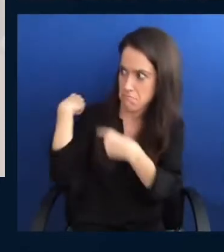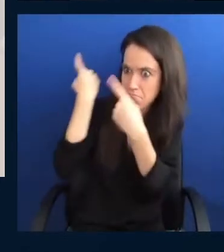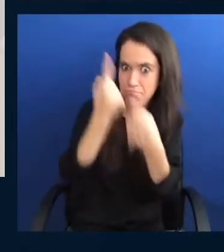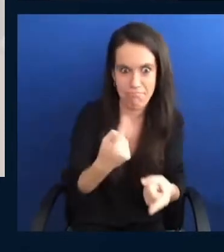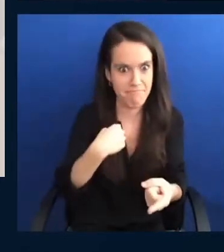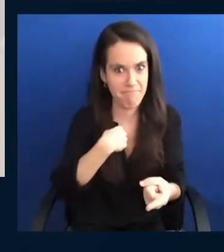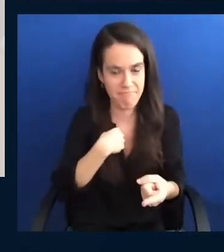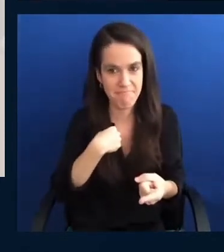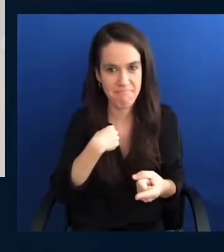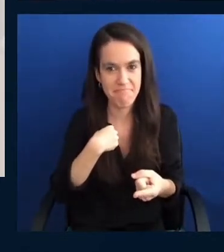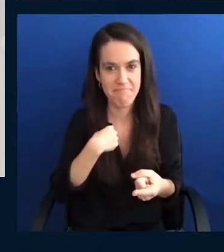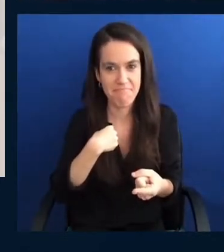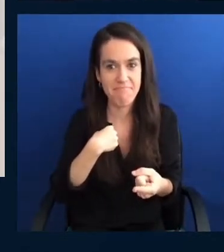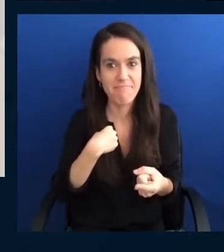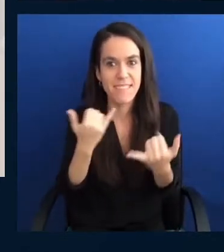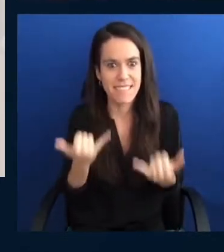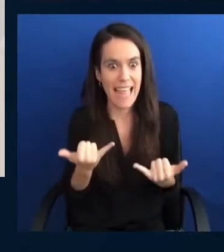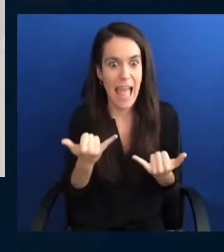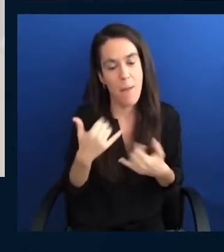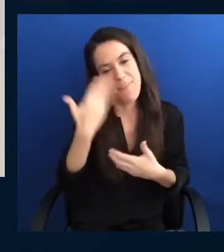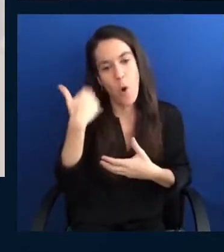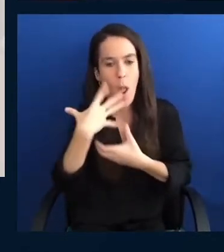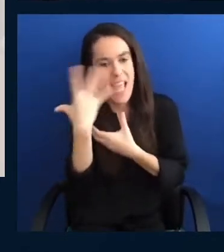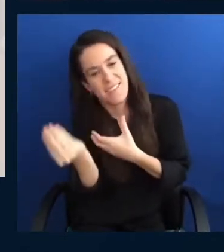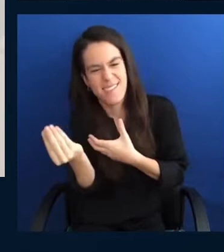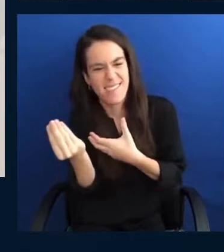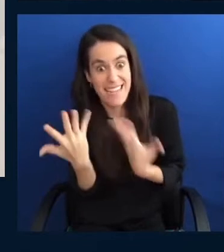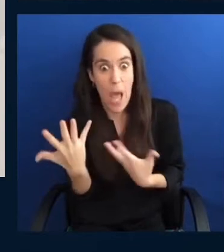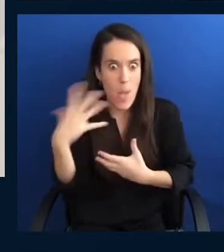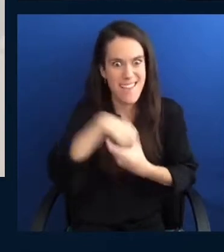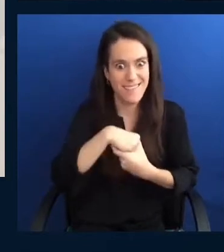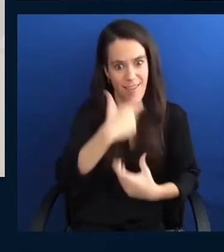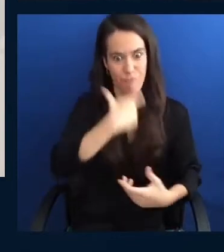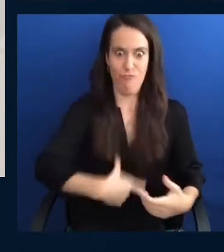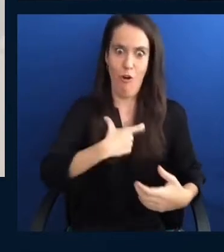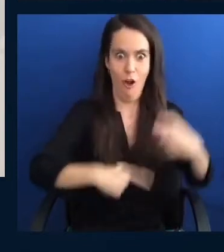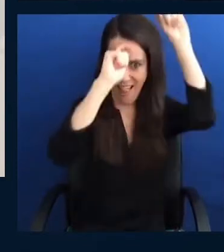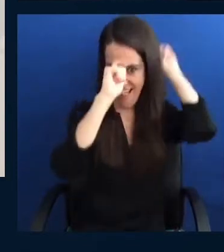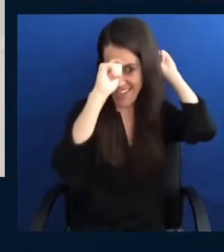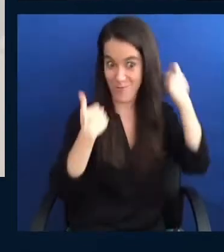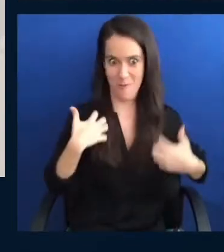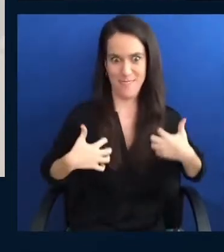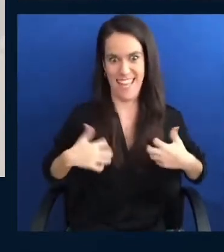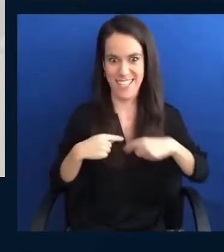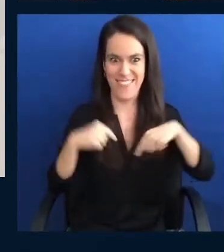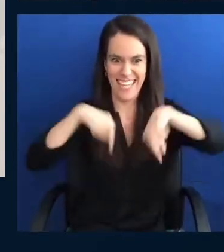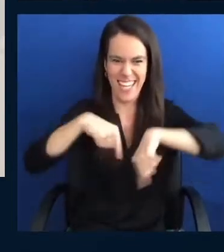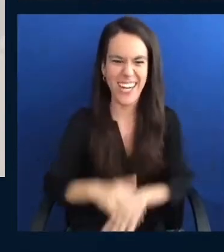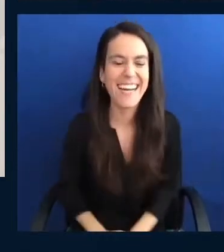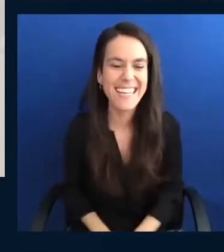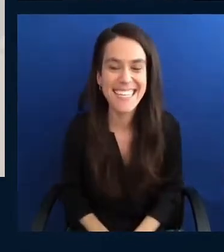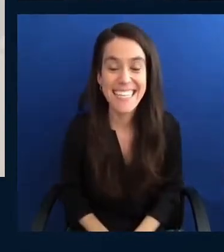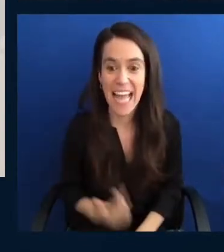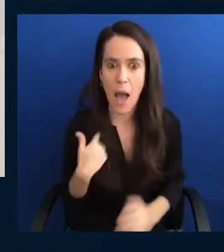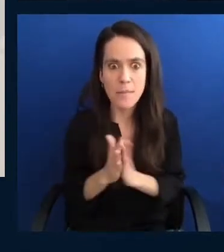the agency side and now from the inside. So I'm super excited to be here. And I really think that the